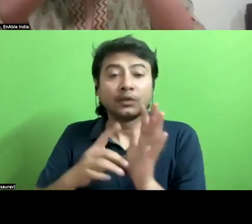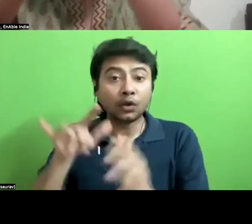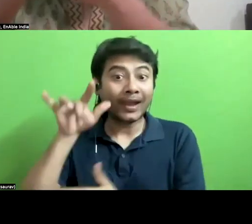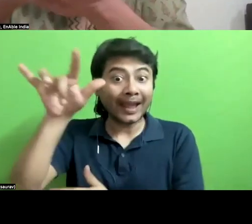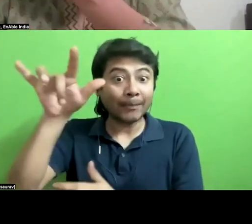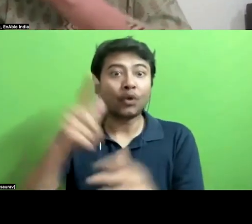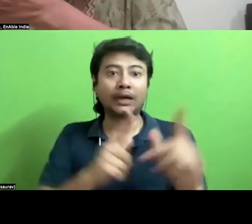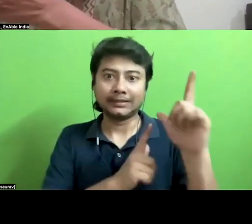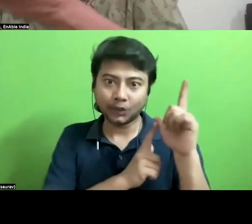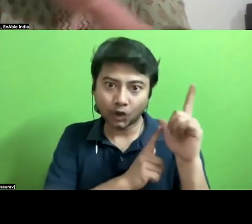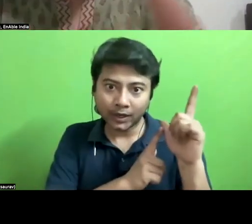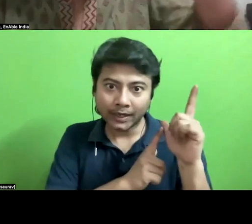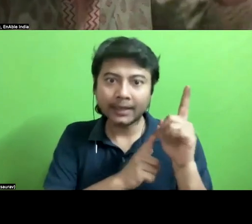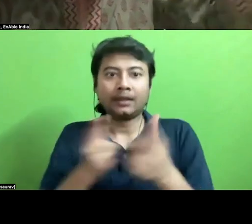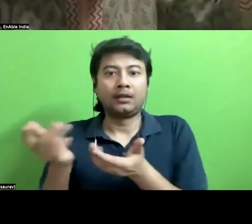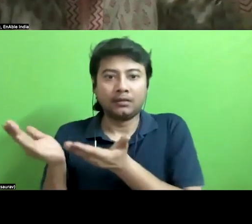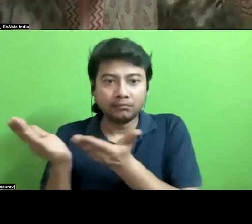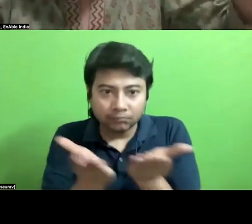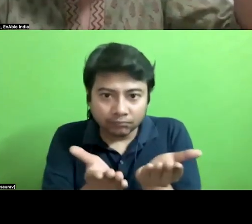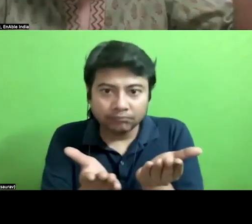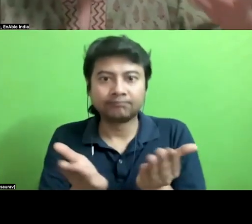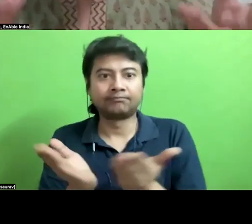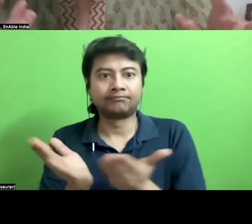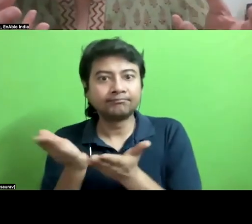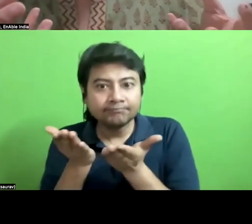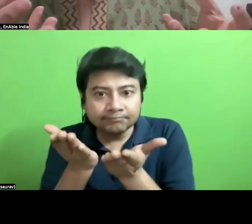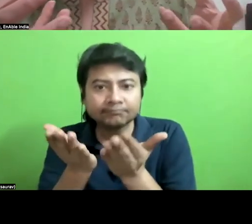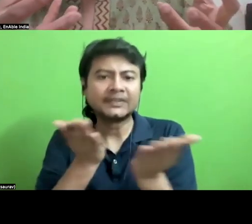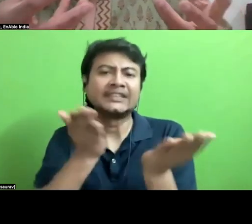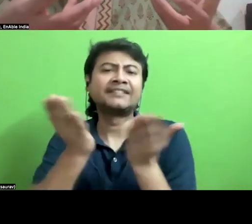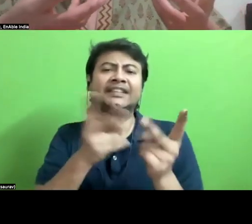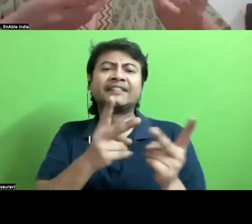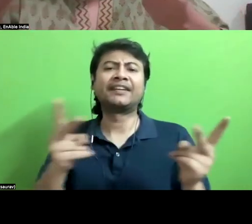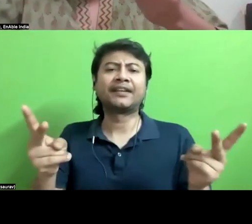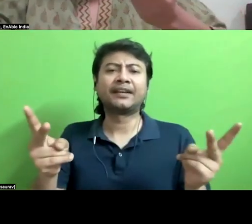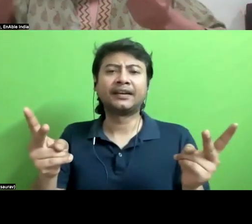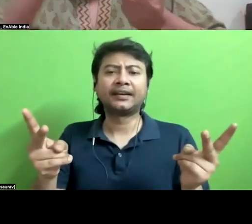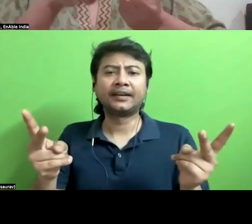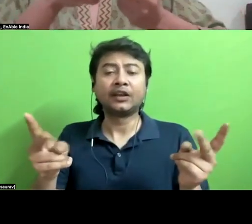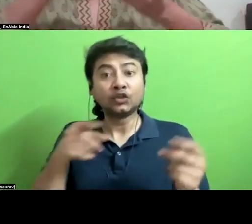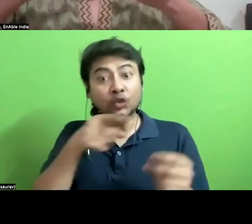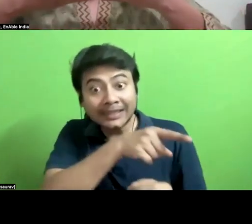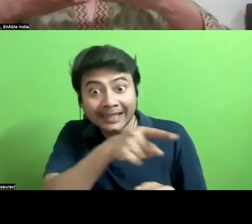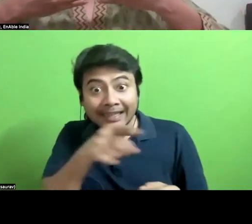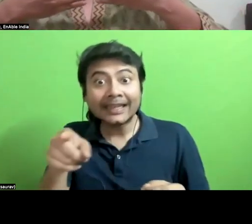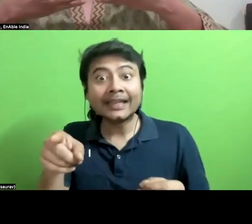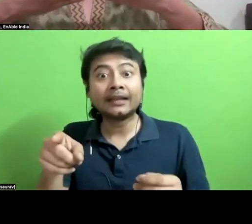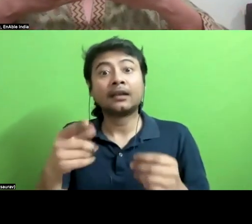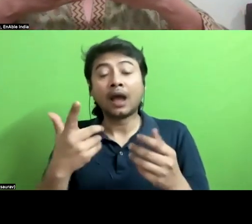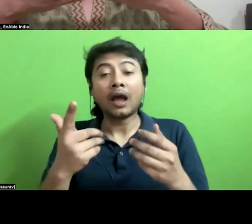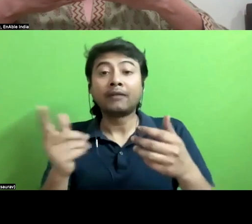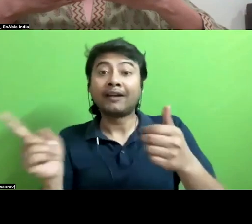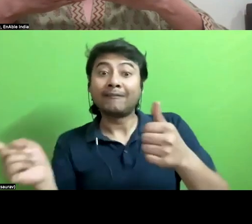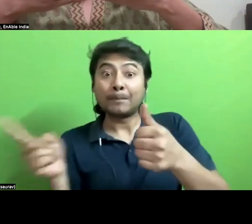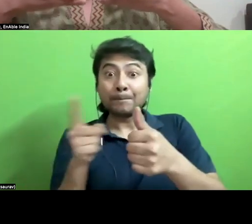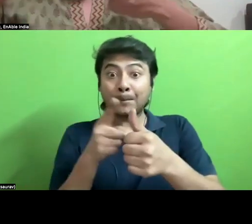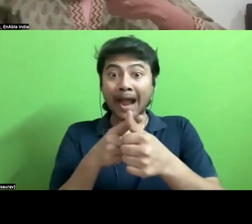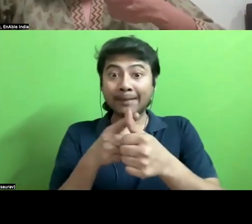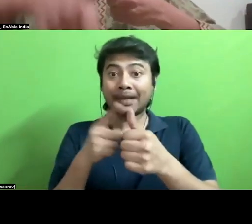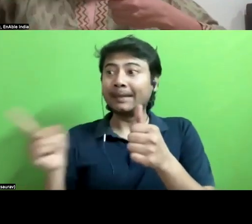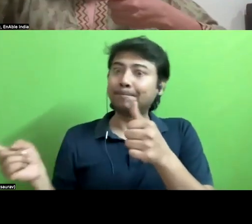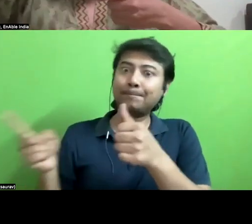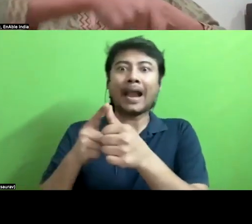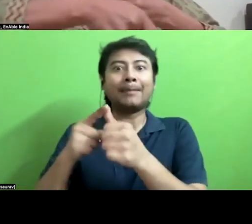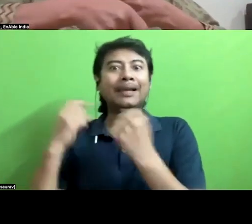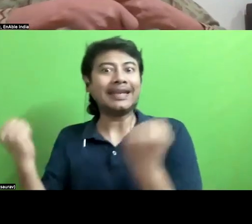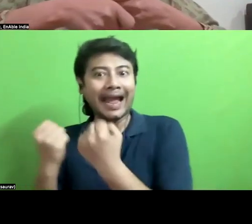and each of those units, these people there are the secondary actors. For example, the security folks